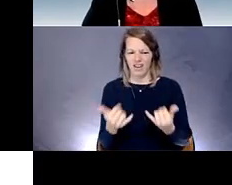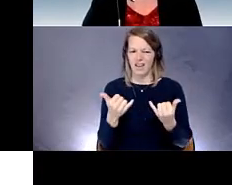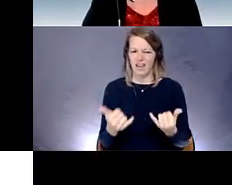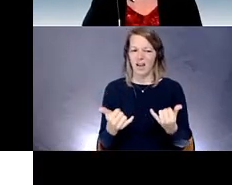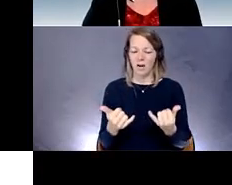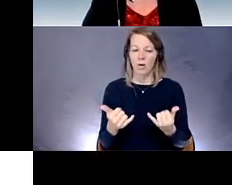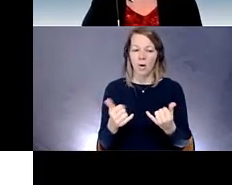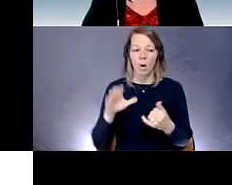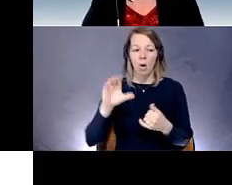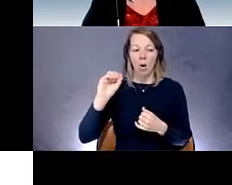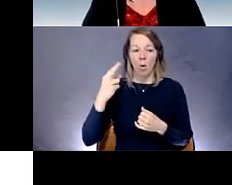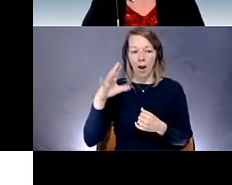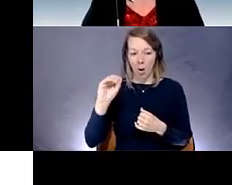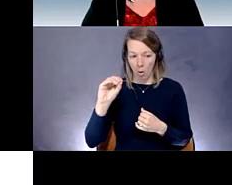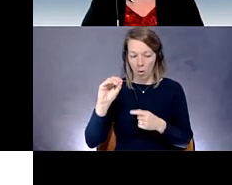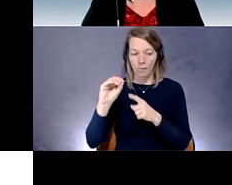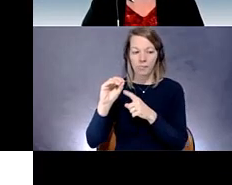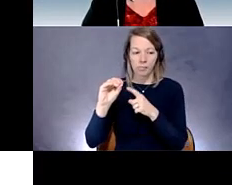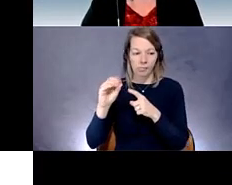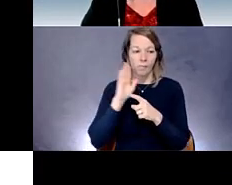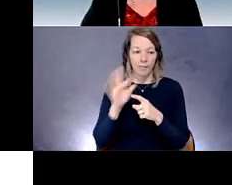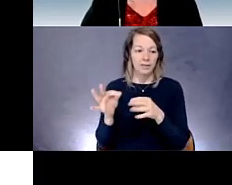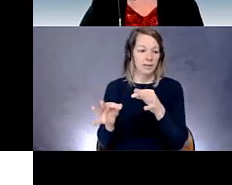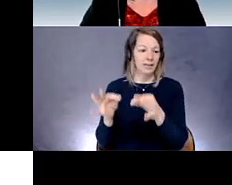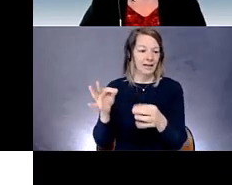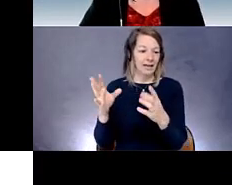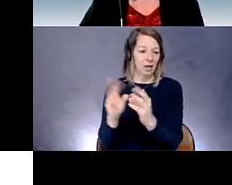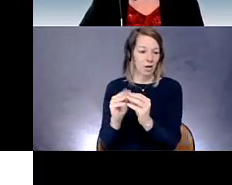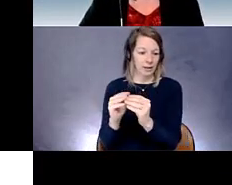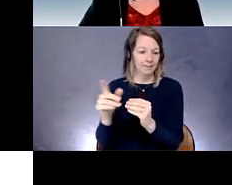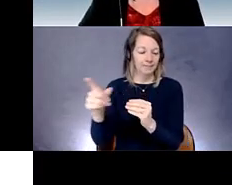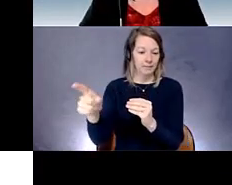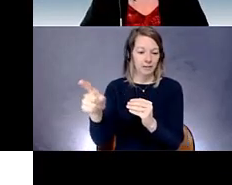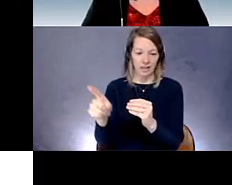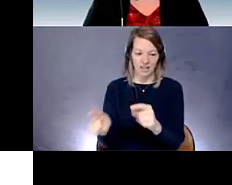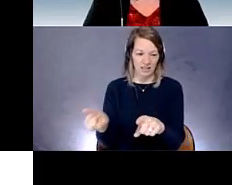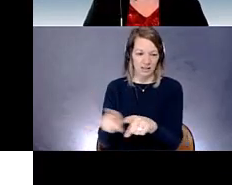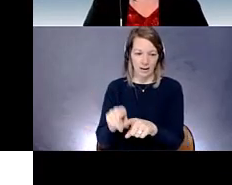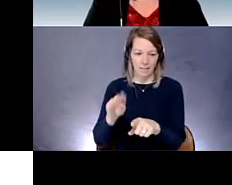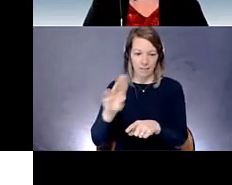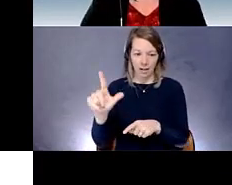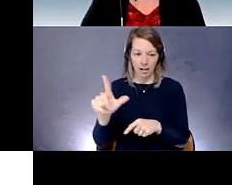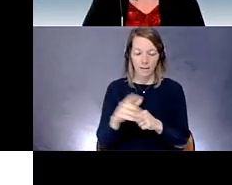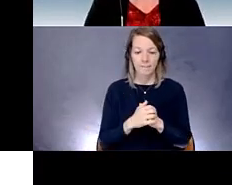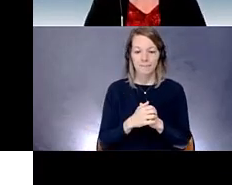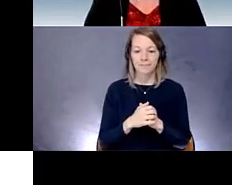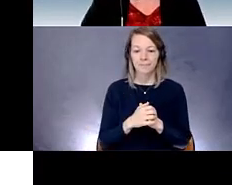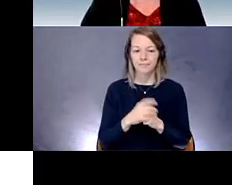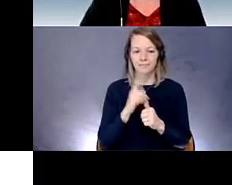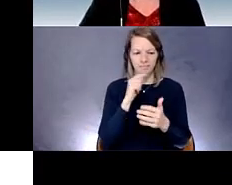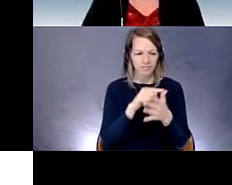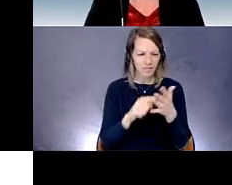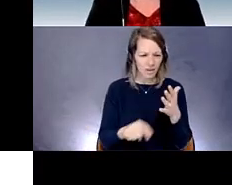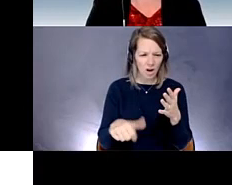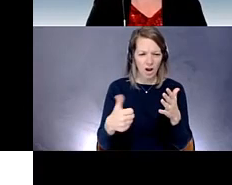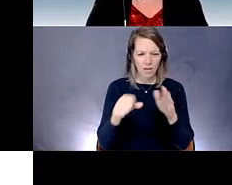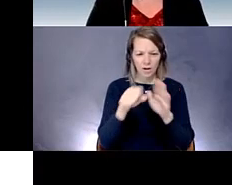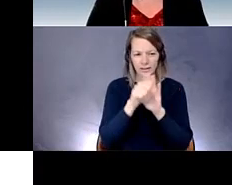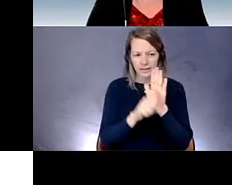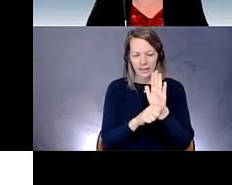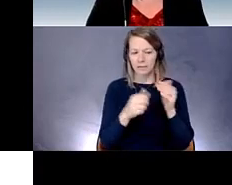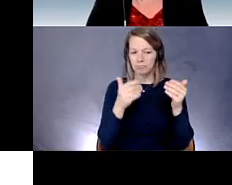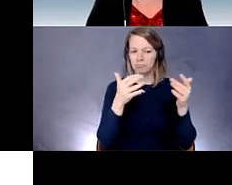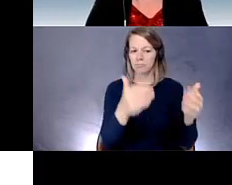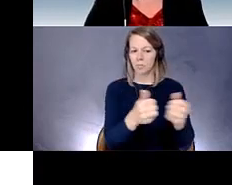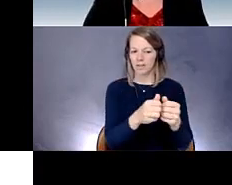currently, Ohio has a hearing going on a similar bill. And I've listed some states there that are moving forward with